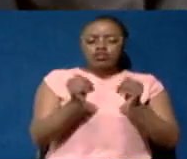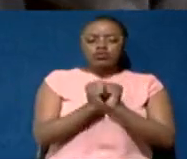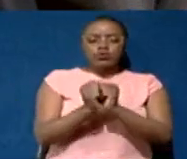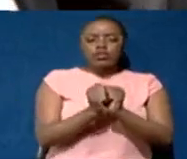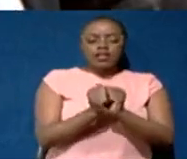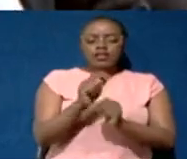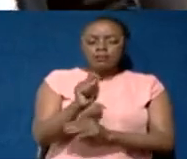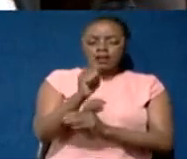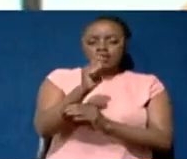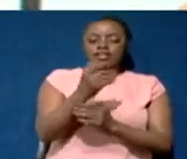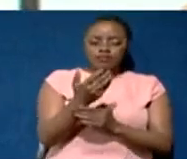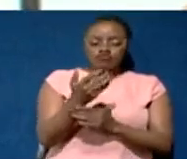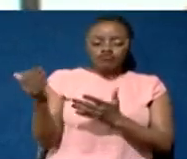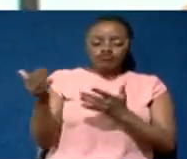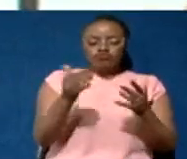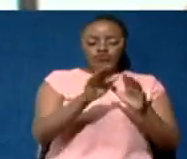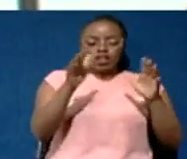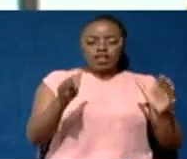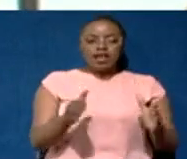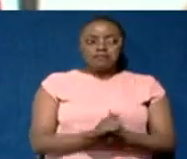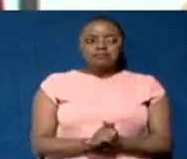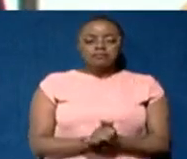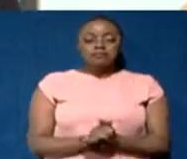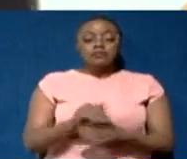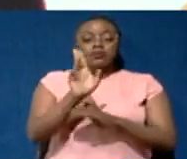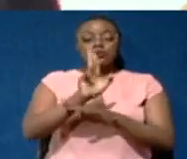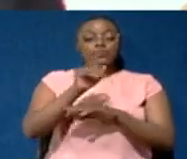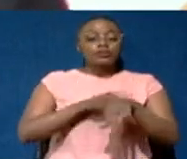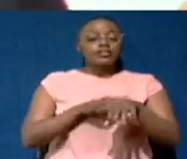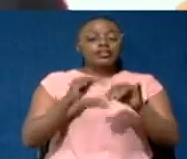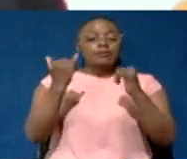alongside his presidential dais. Ningependa kuchukua nafasi hii